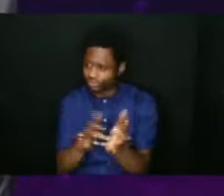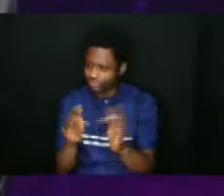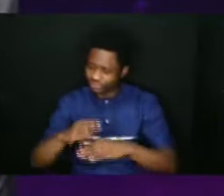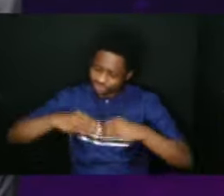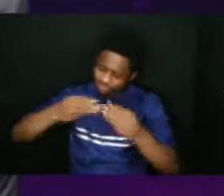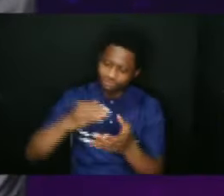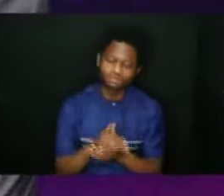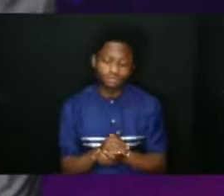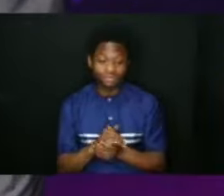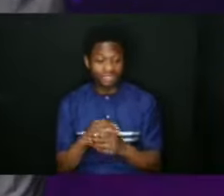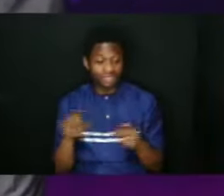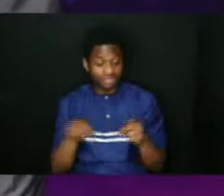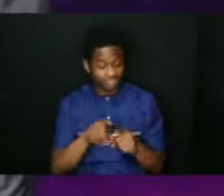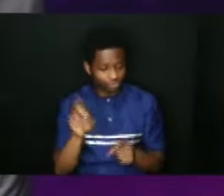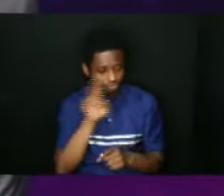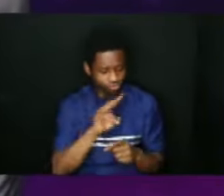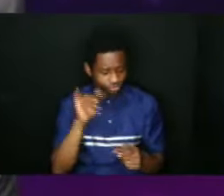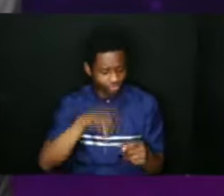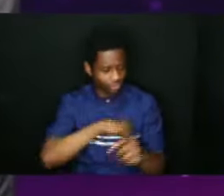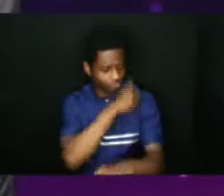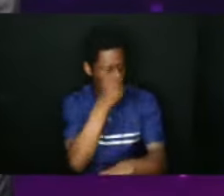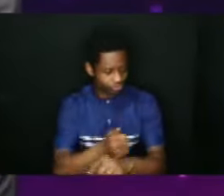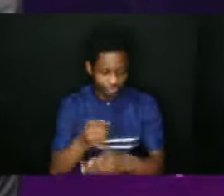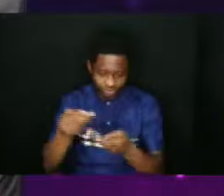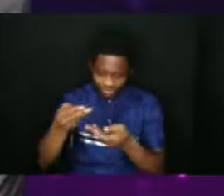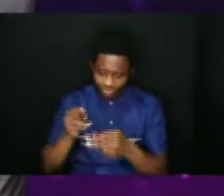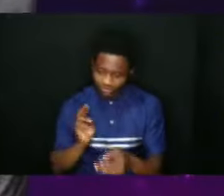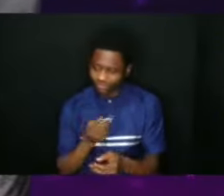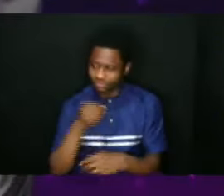as we exercise the authority given to us in the name of